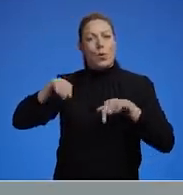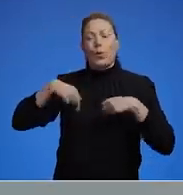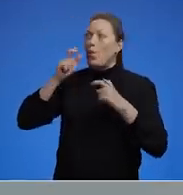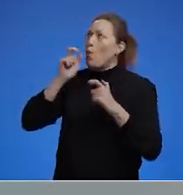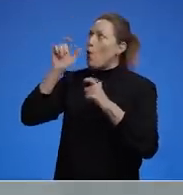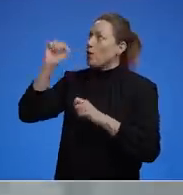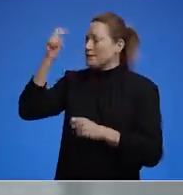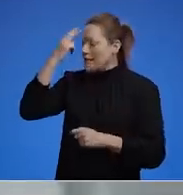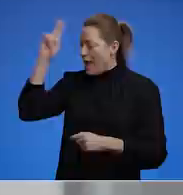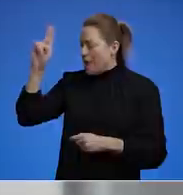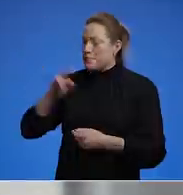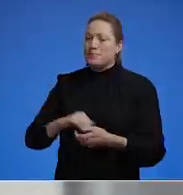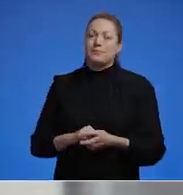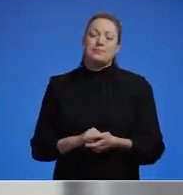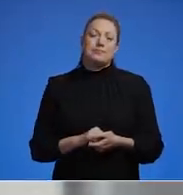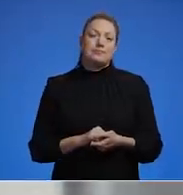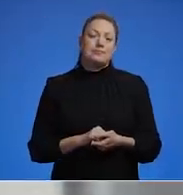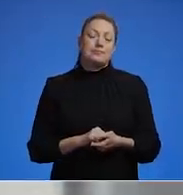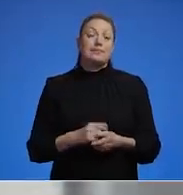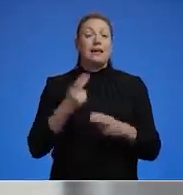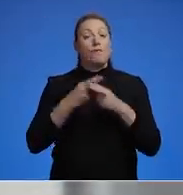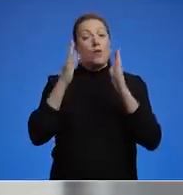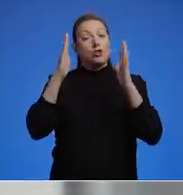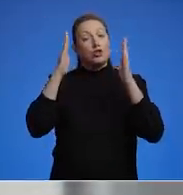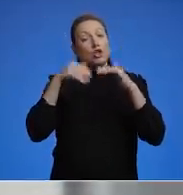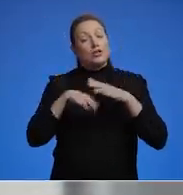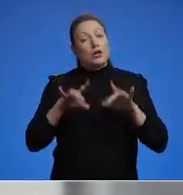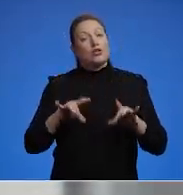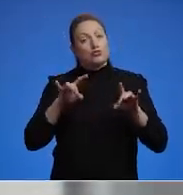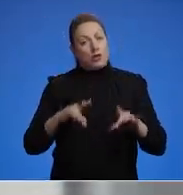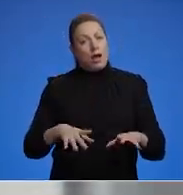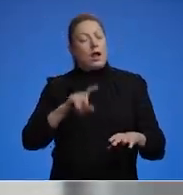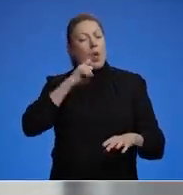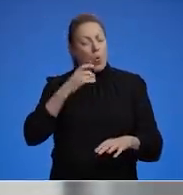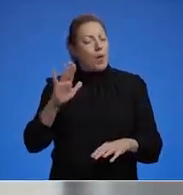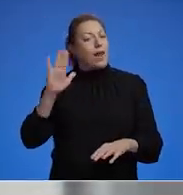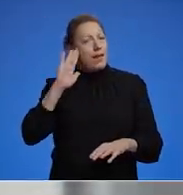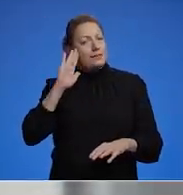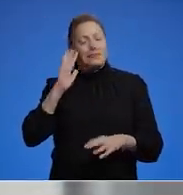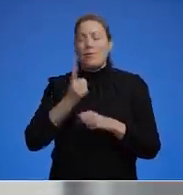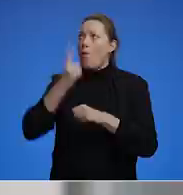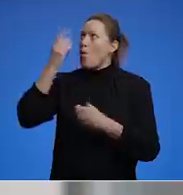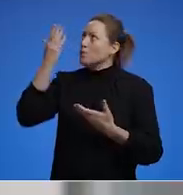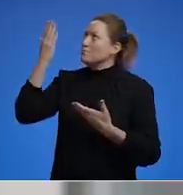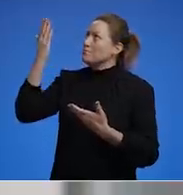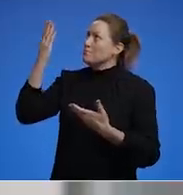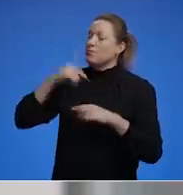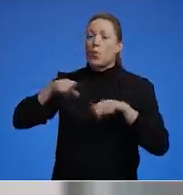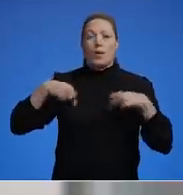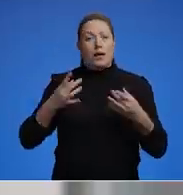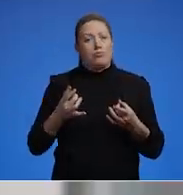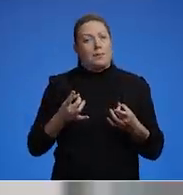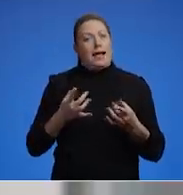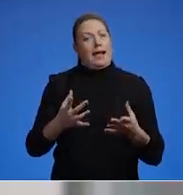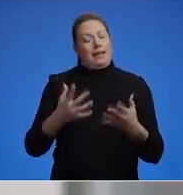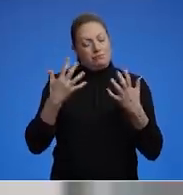name. That the Church in Australia will listen to the wisdom that comes from above as we prepare for the